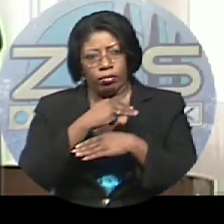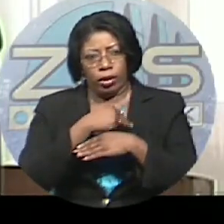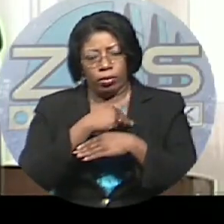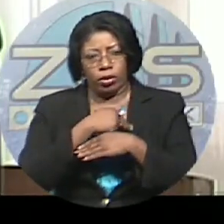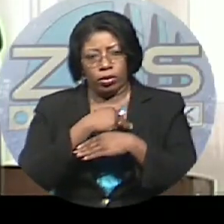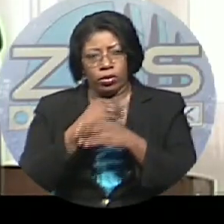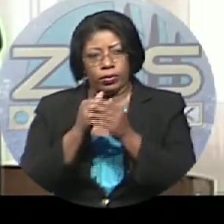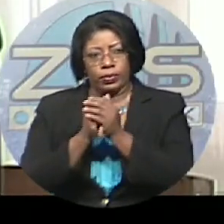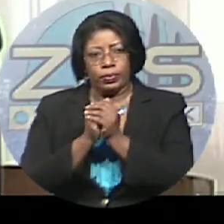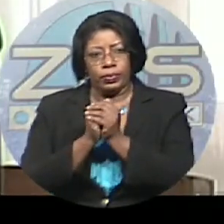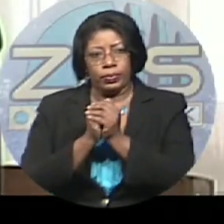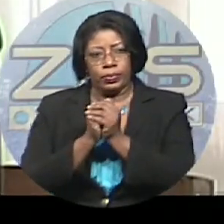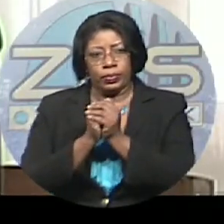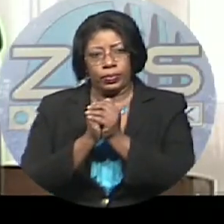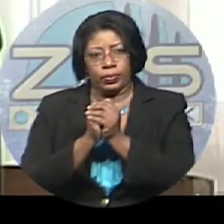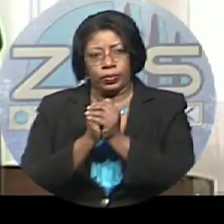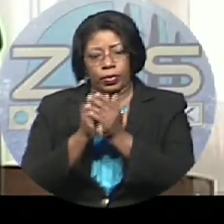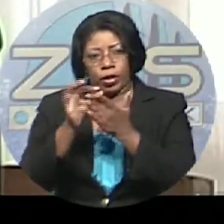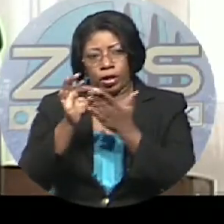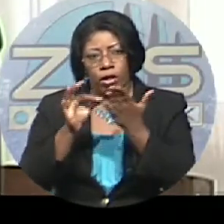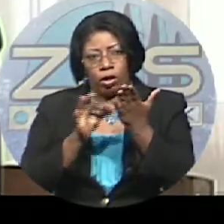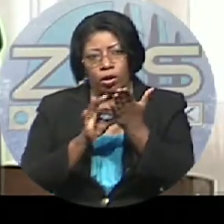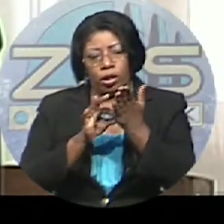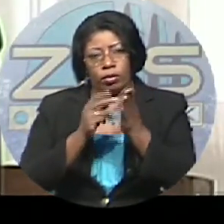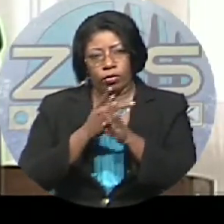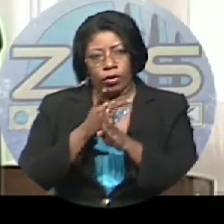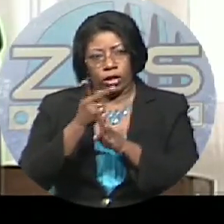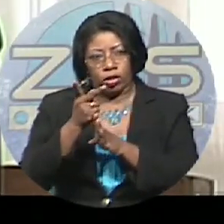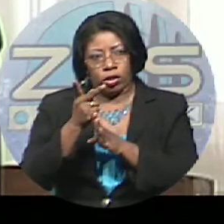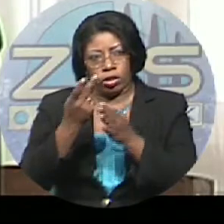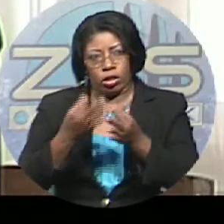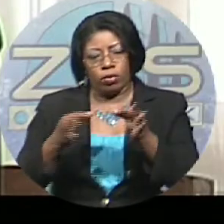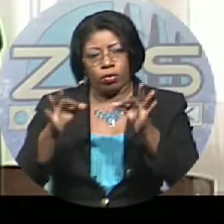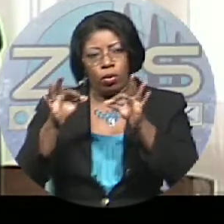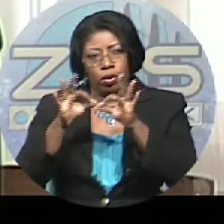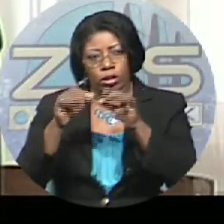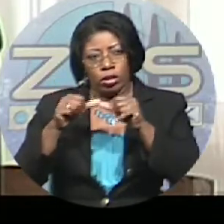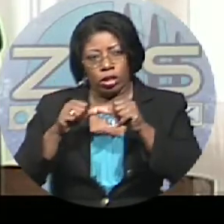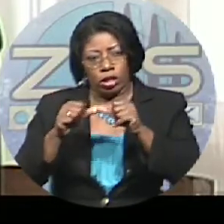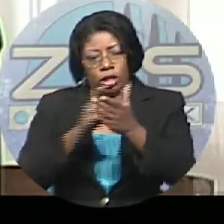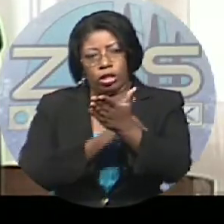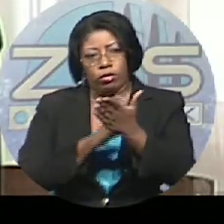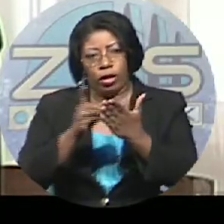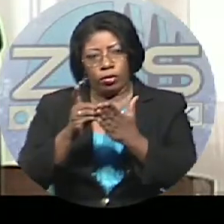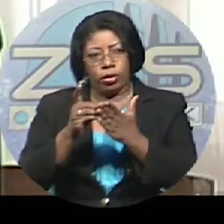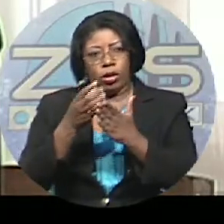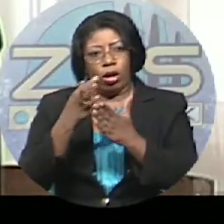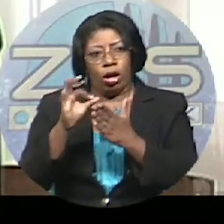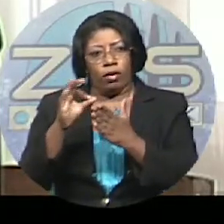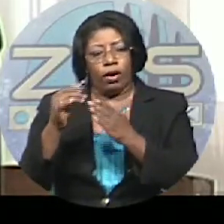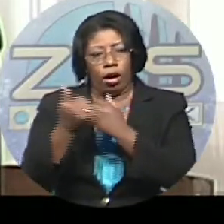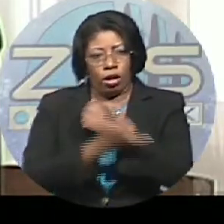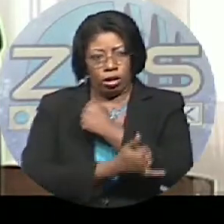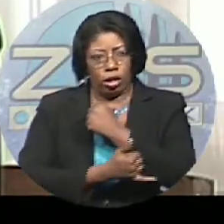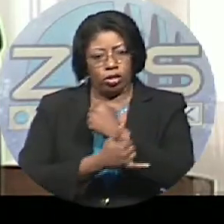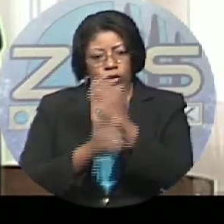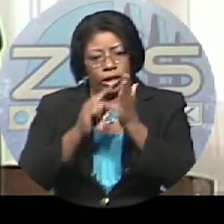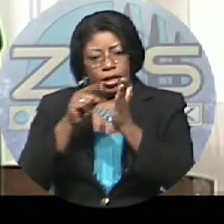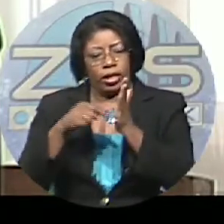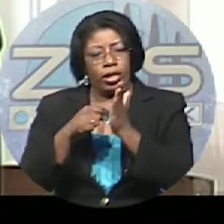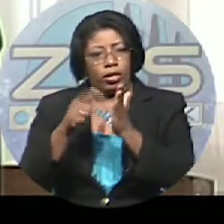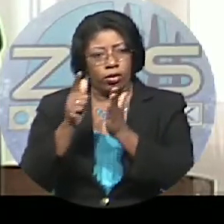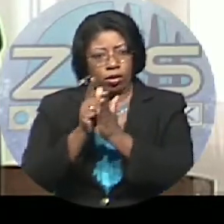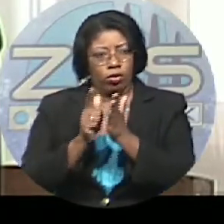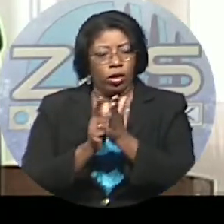obtained. The accounting profession is critical to the sustainable development of our country, and this legislation will